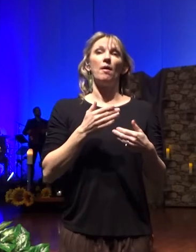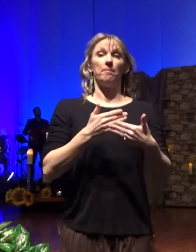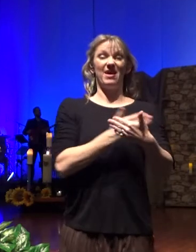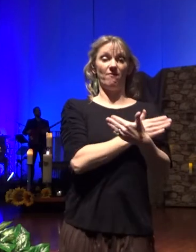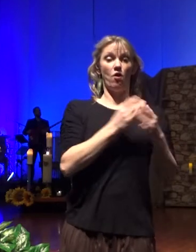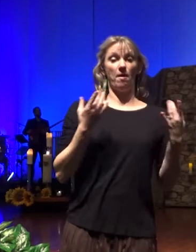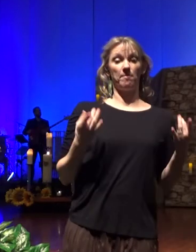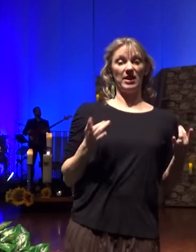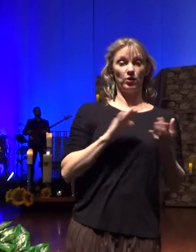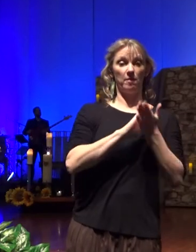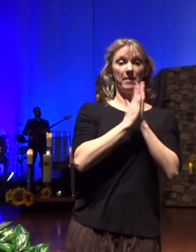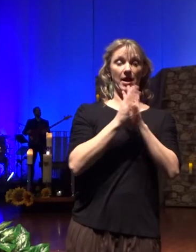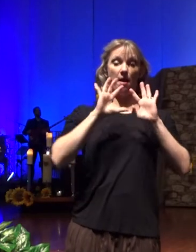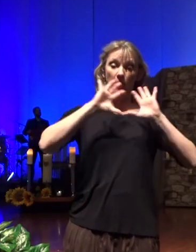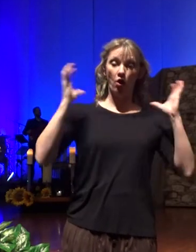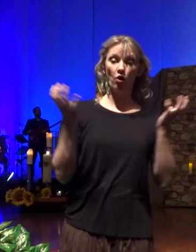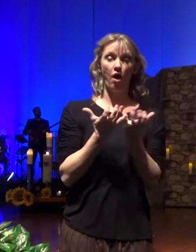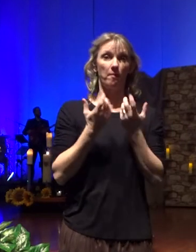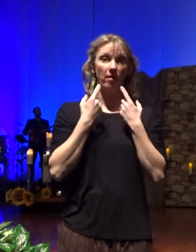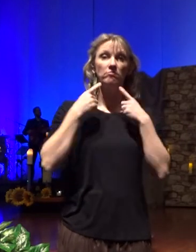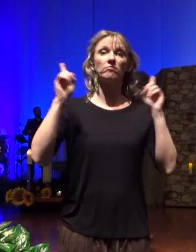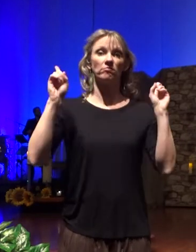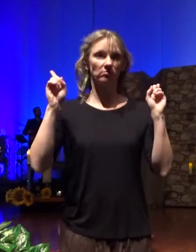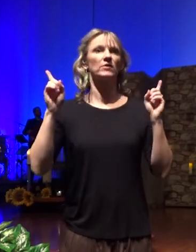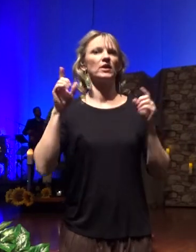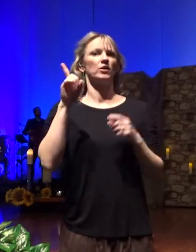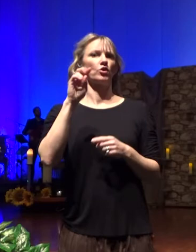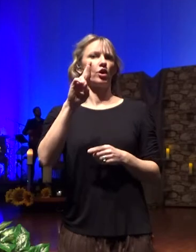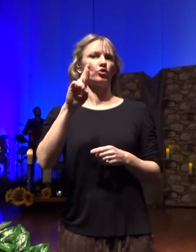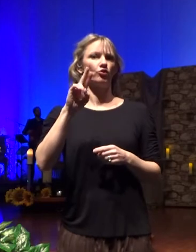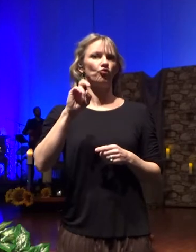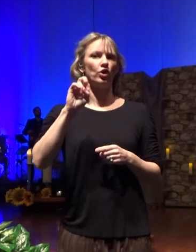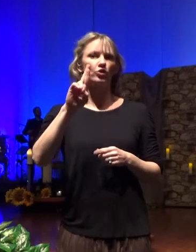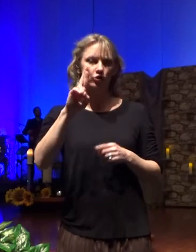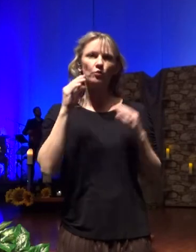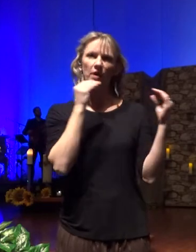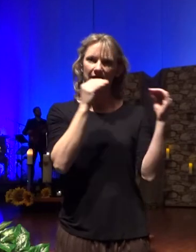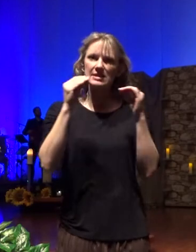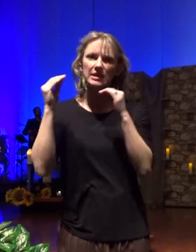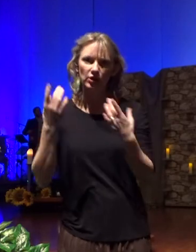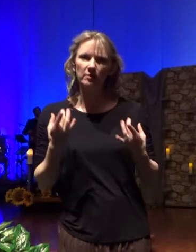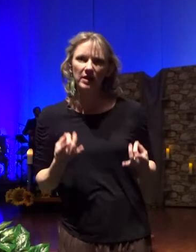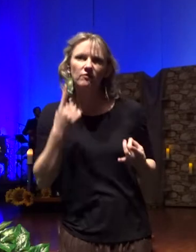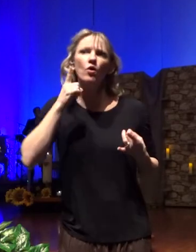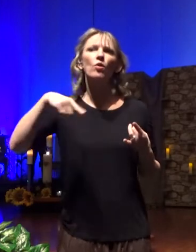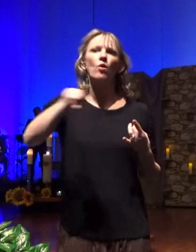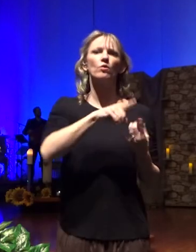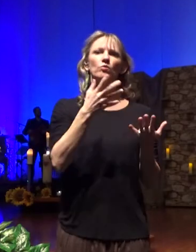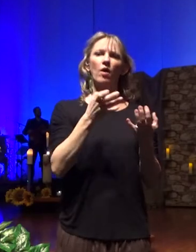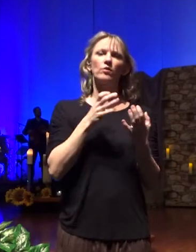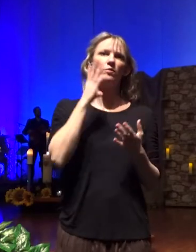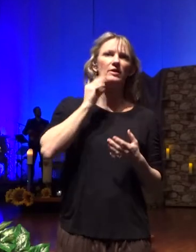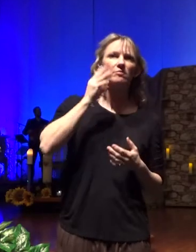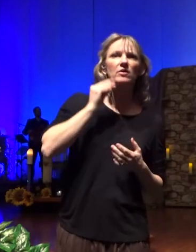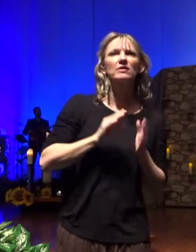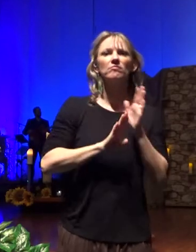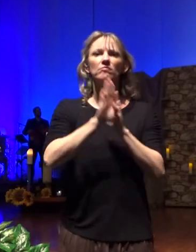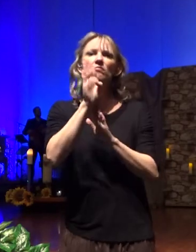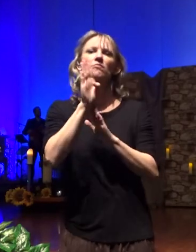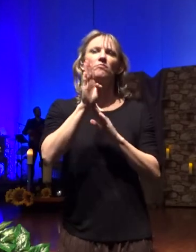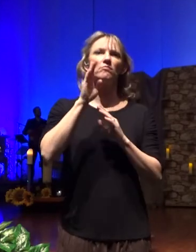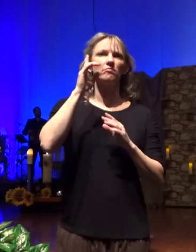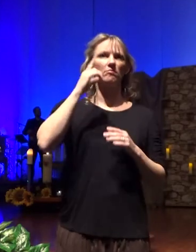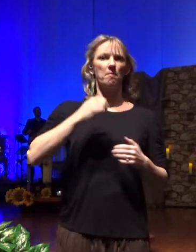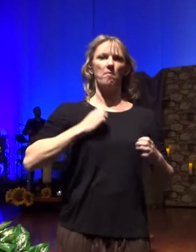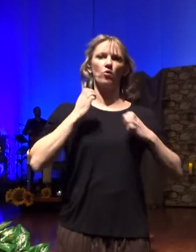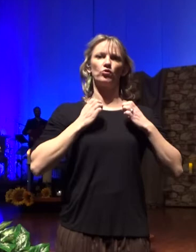Before meditation became a global movement, Dr. Roger Teel was teaching meditation to those who wanted to experience and develop an emotionally